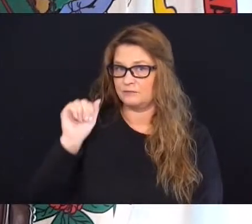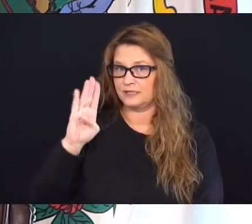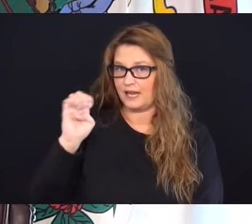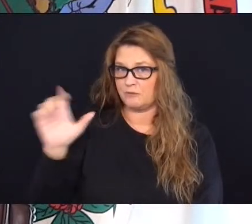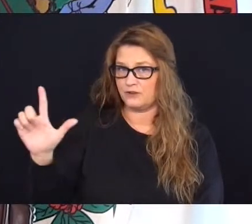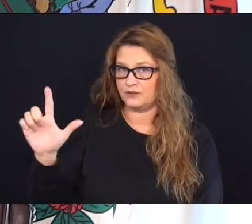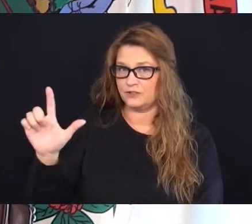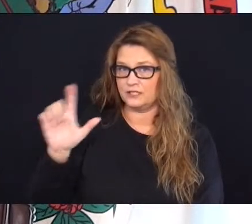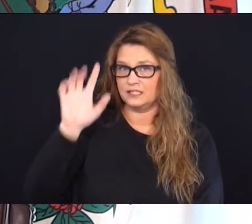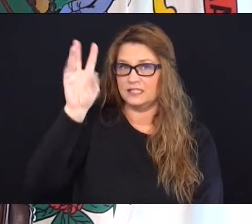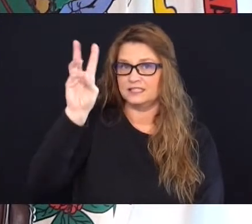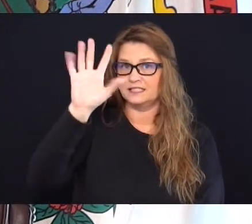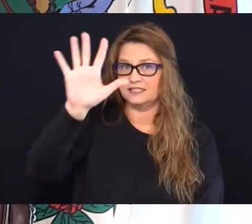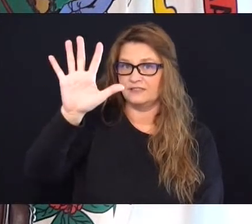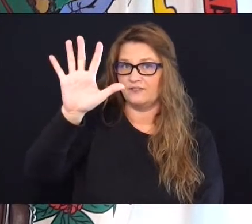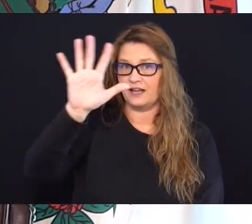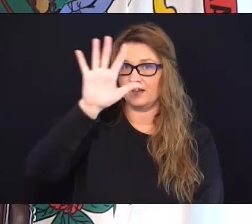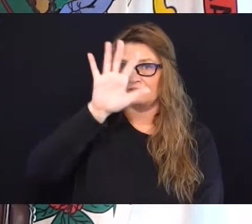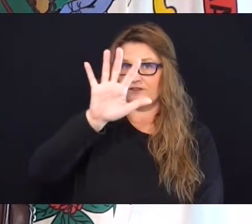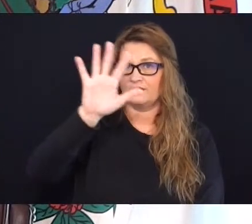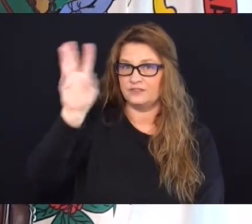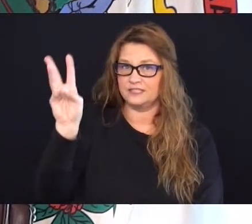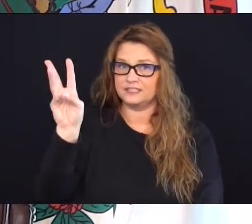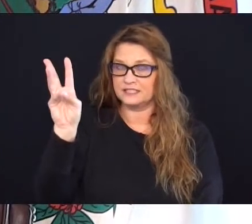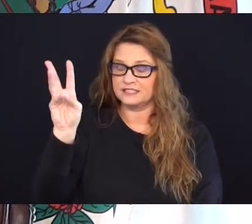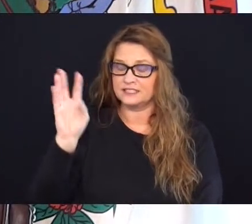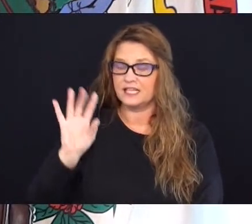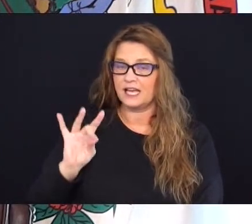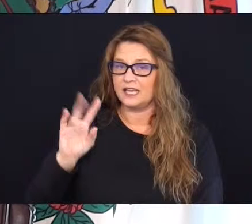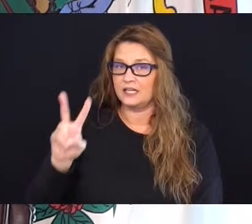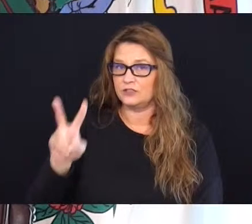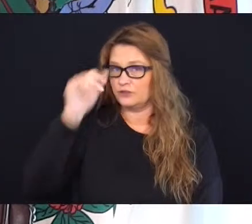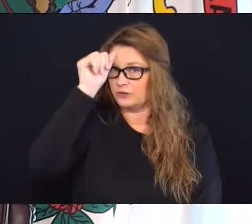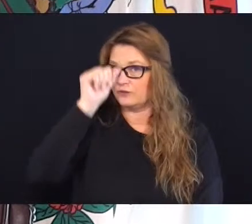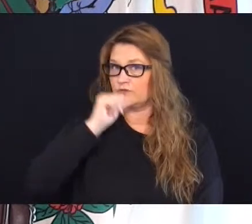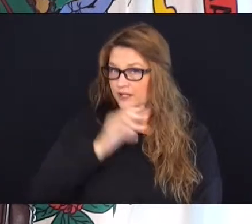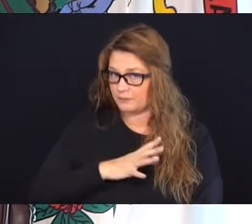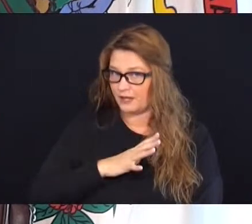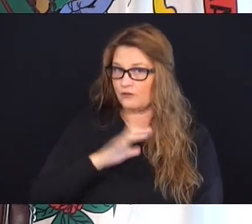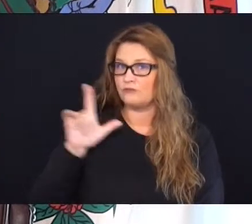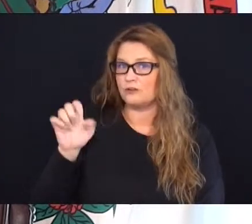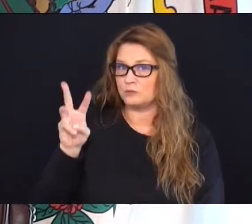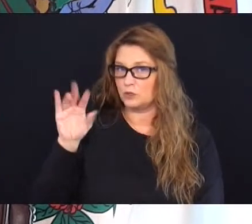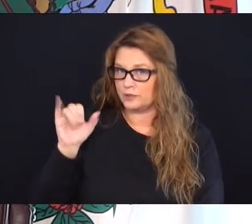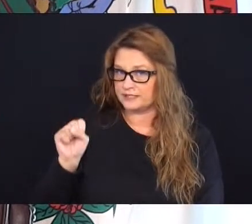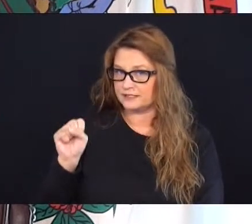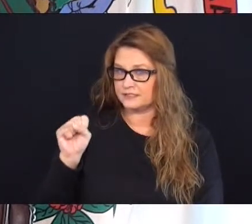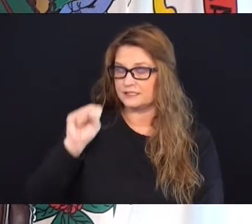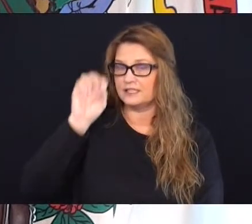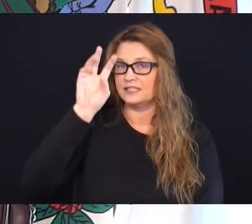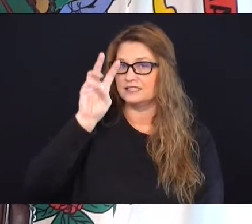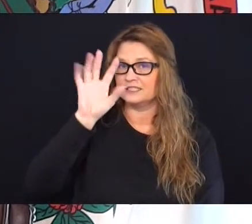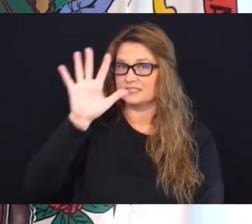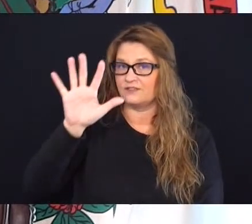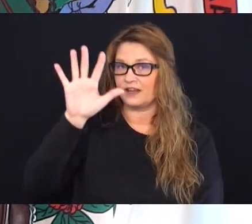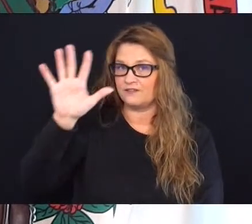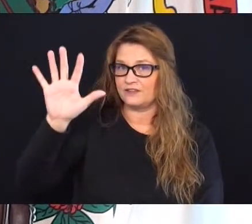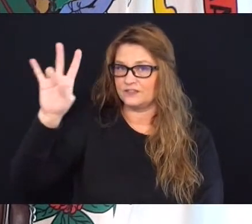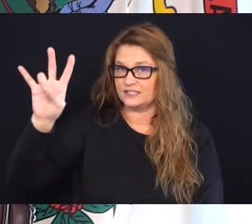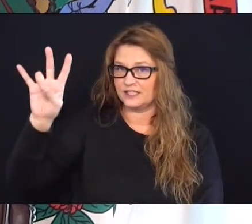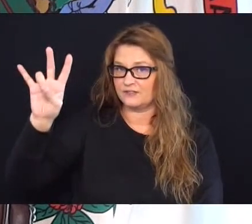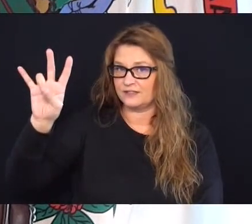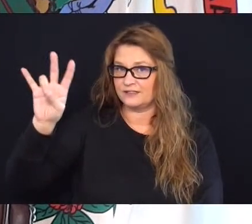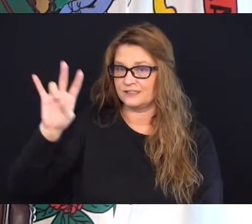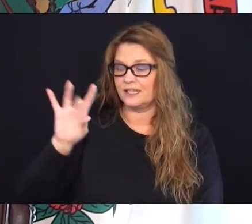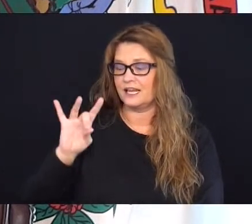County. The 6,556th death is an 82-year-old female from Lewis County. The 6,557th death